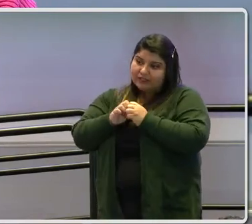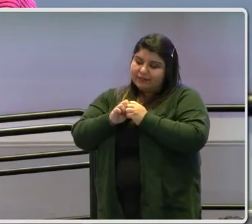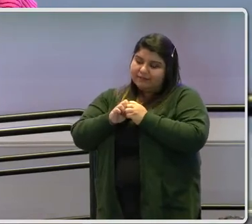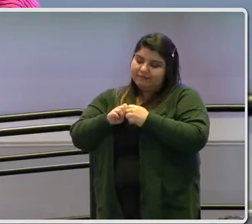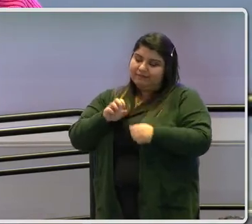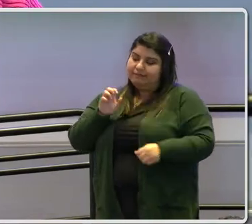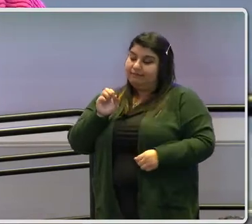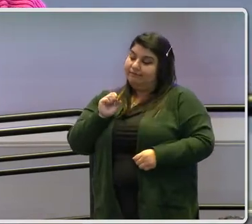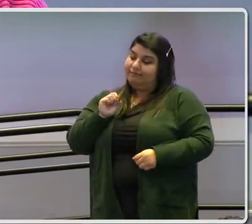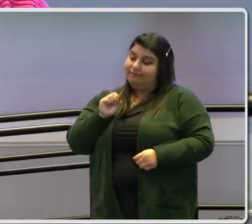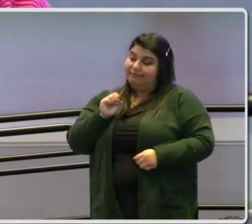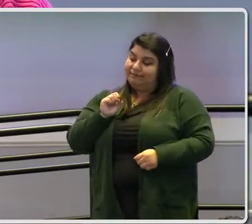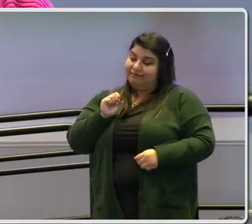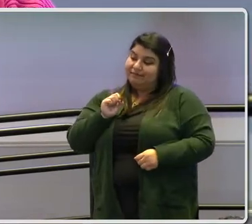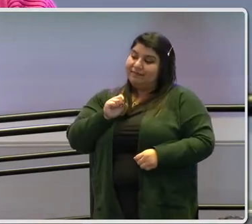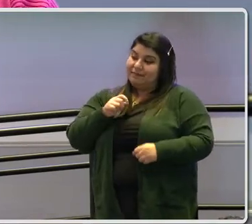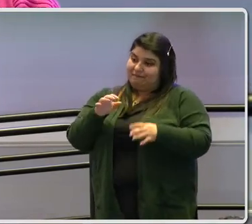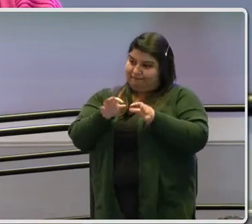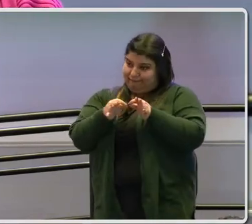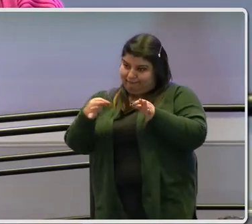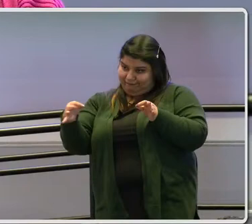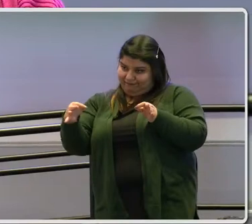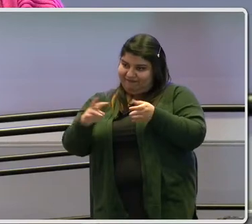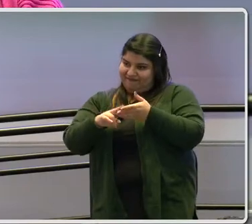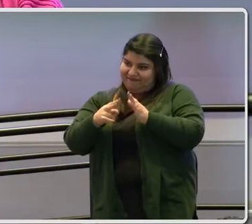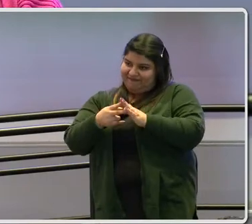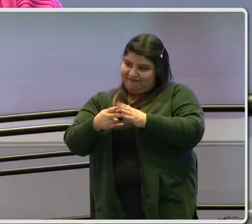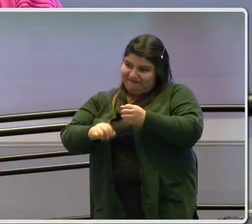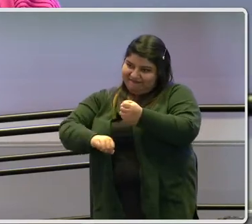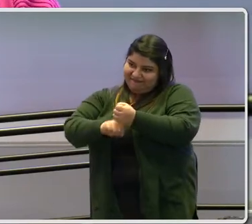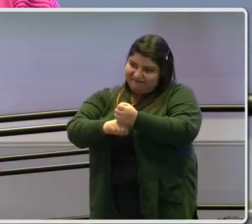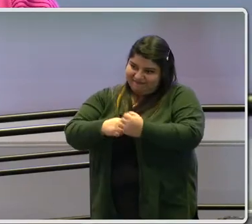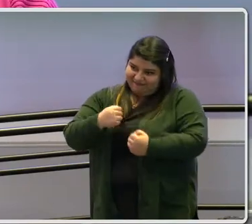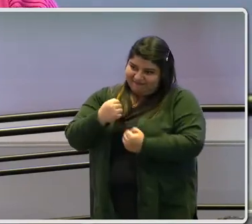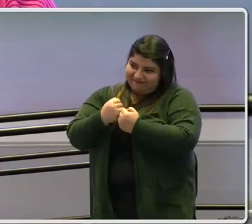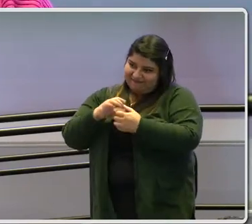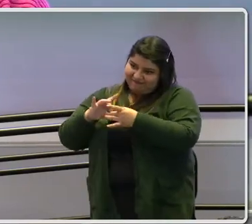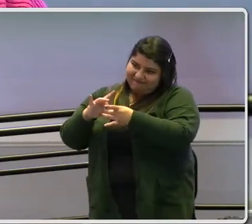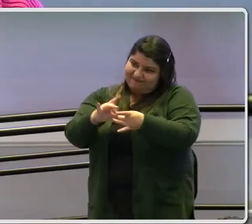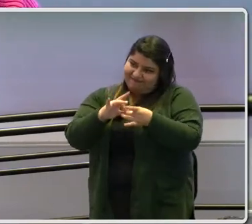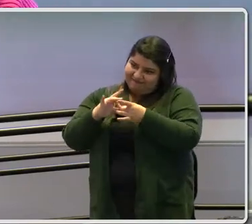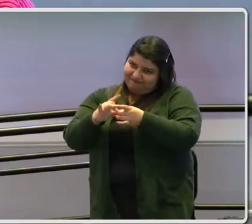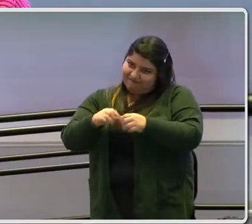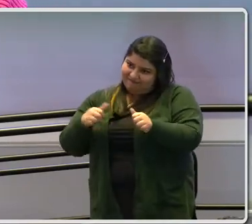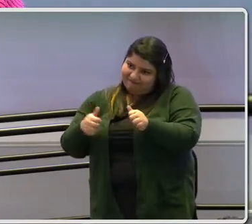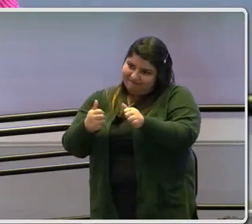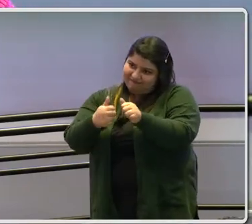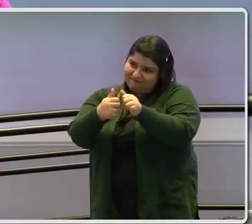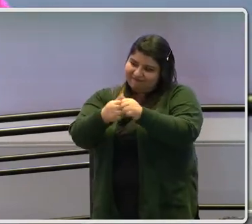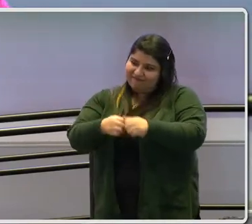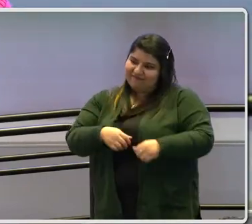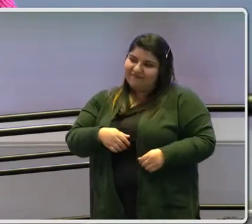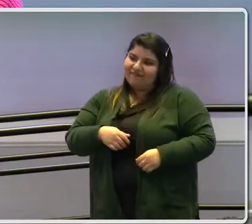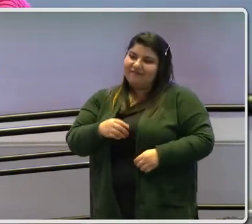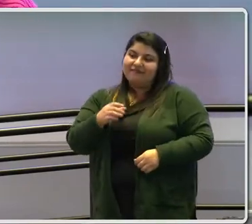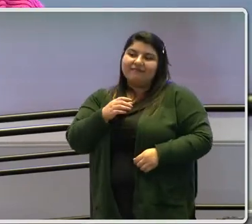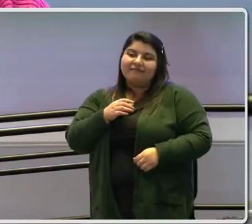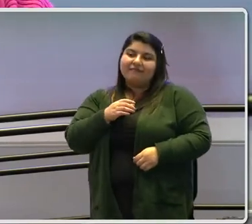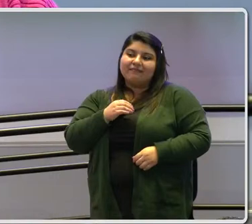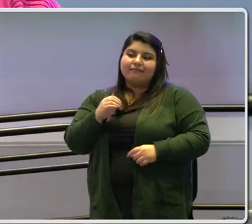maulik, which refers to reciprocity and striving for harmony, and